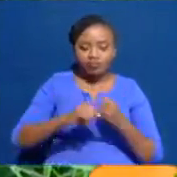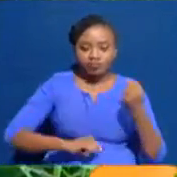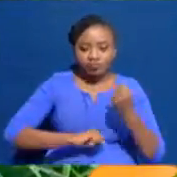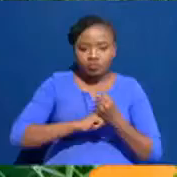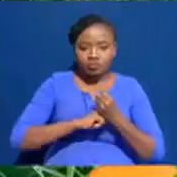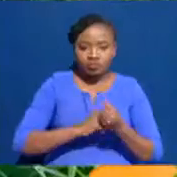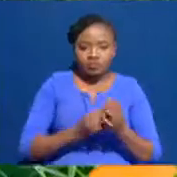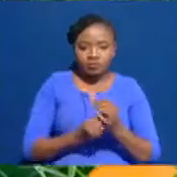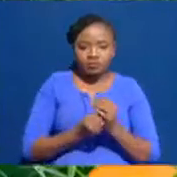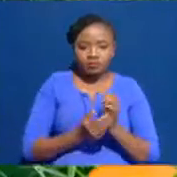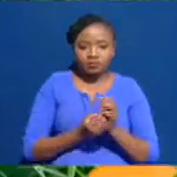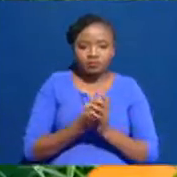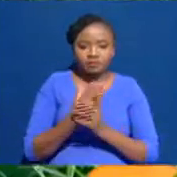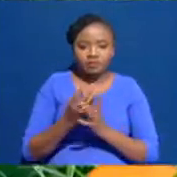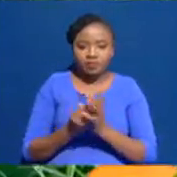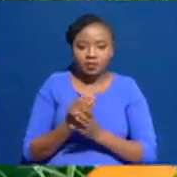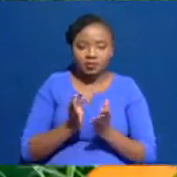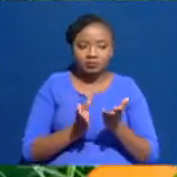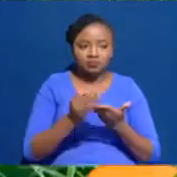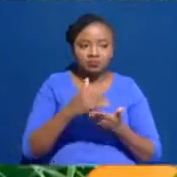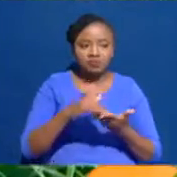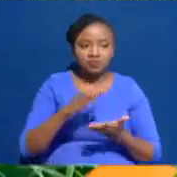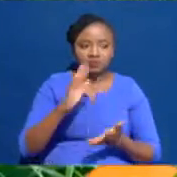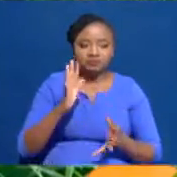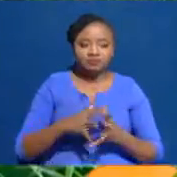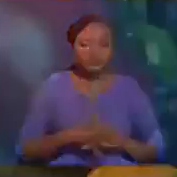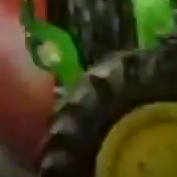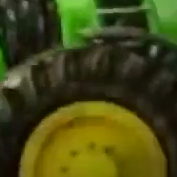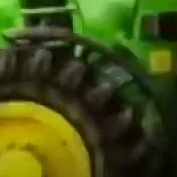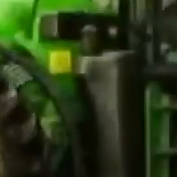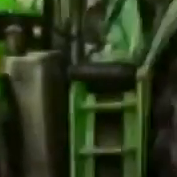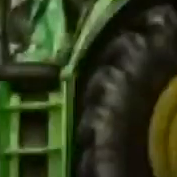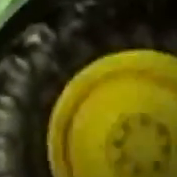production. Dennis Otieno, Smart Farm.